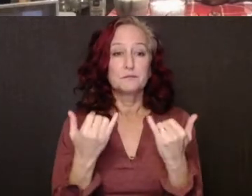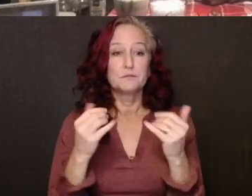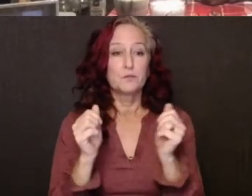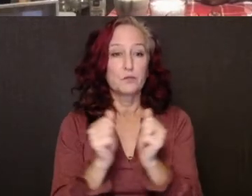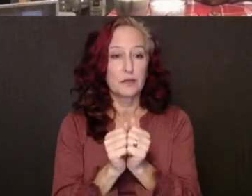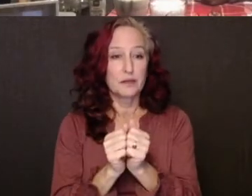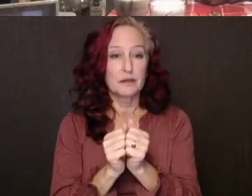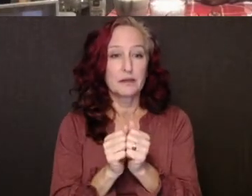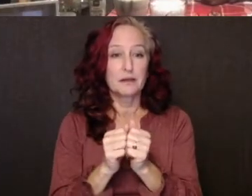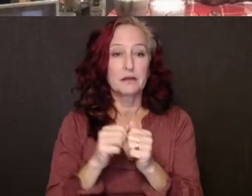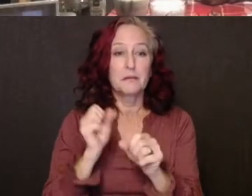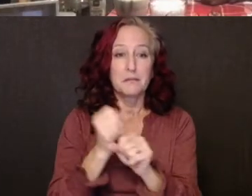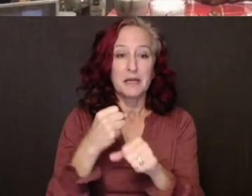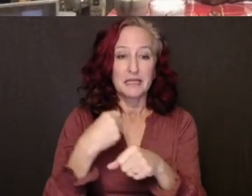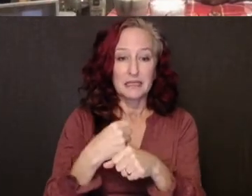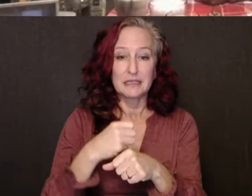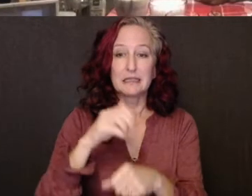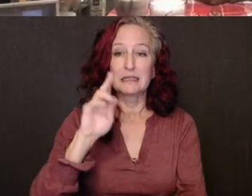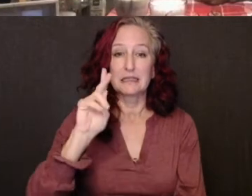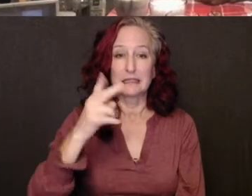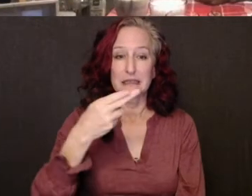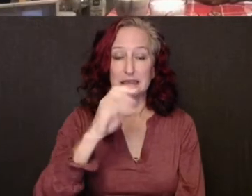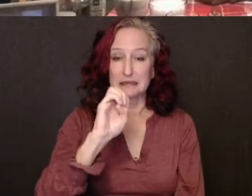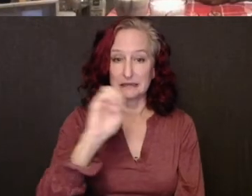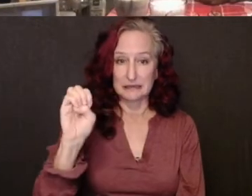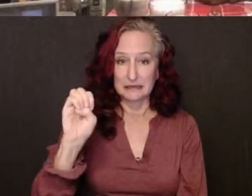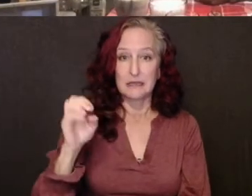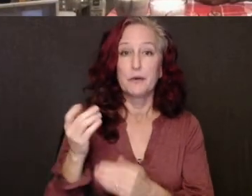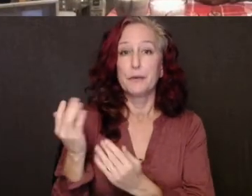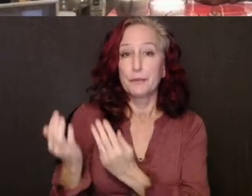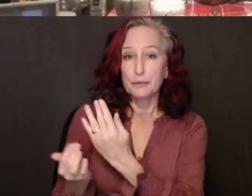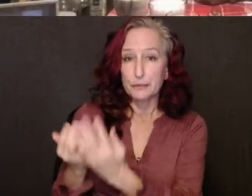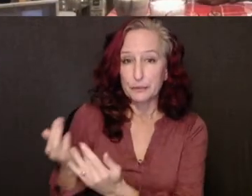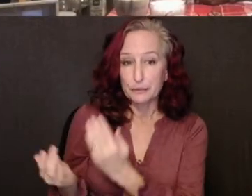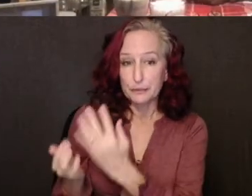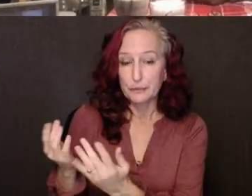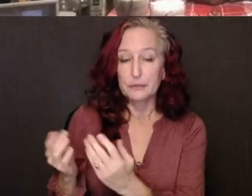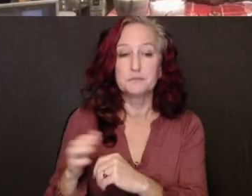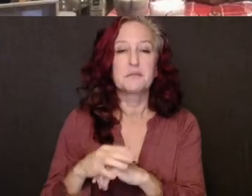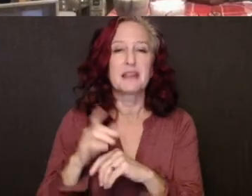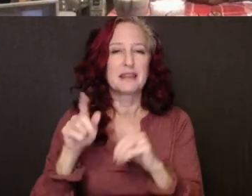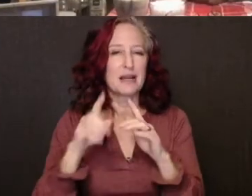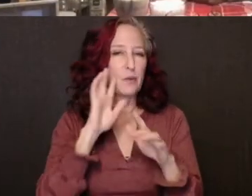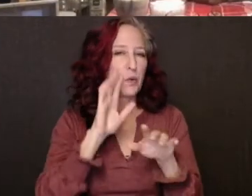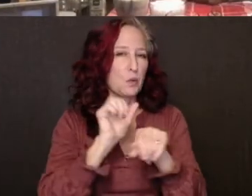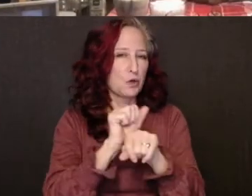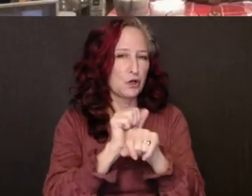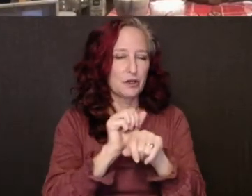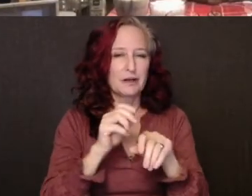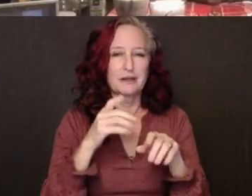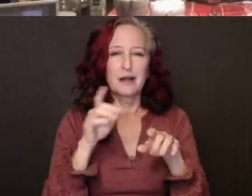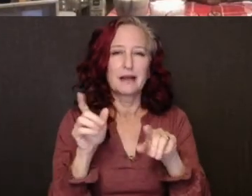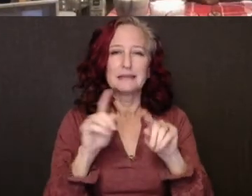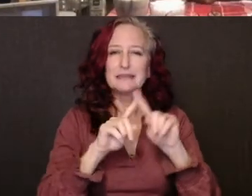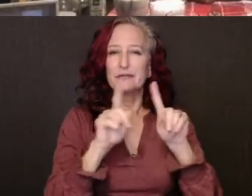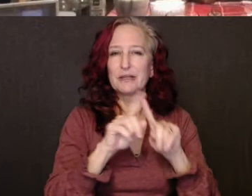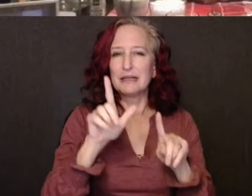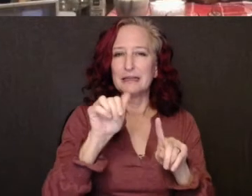like I prepped everything like on Friday evening, so I think that would be totally fine for the